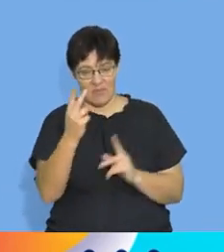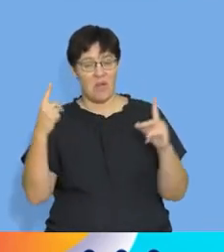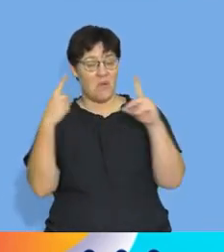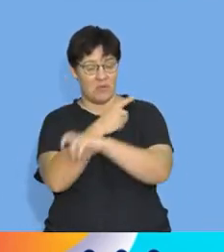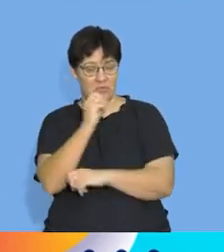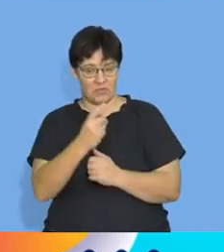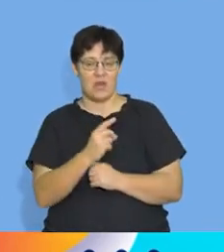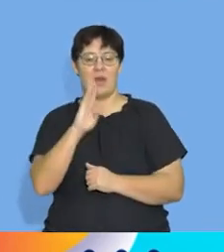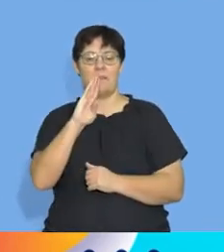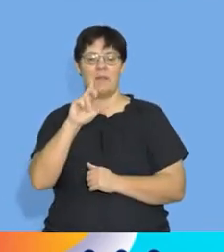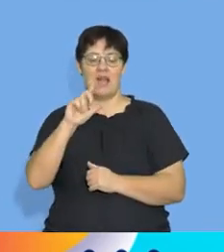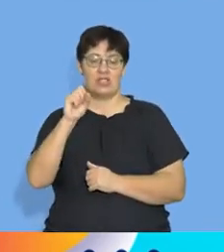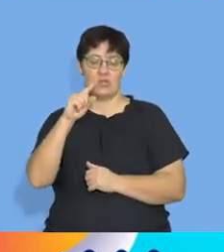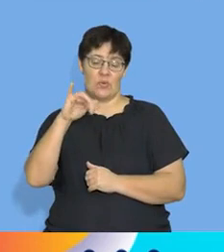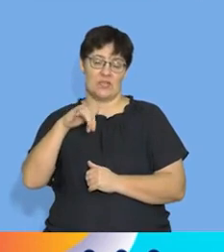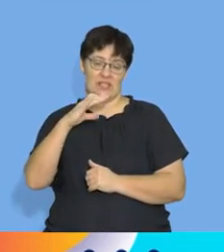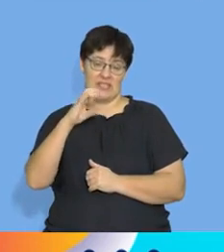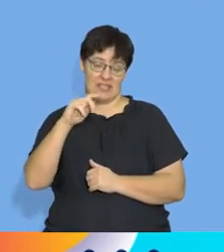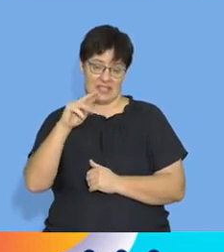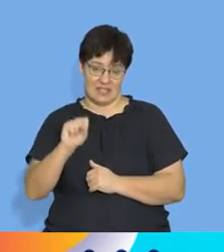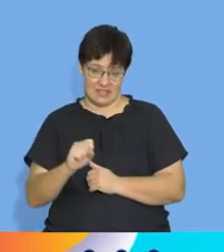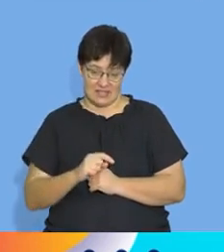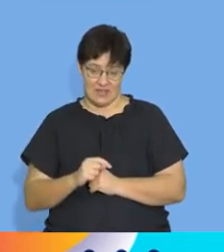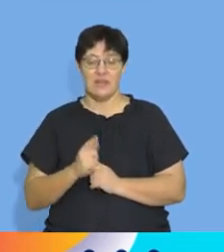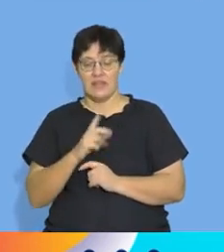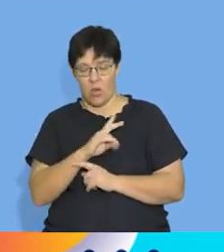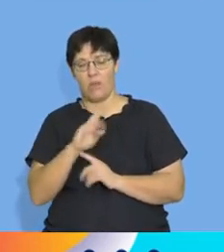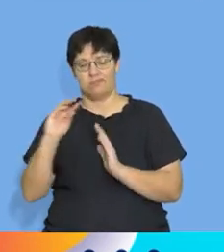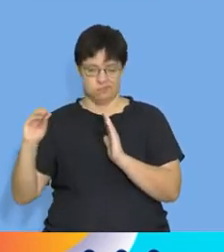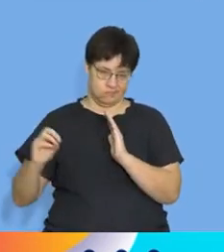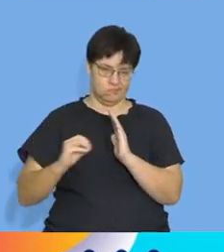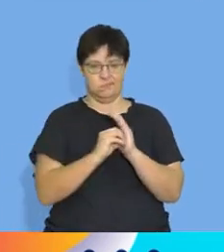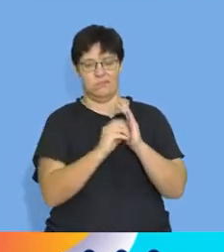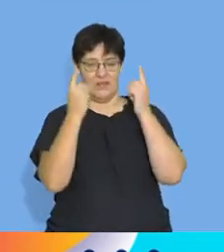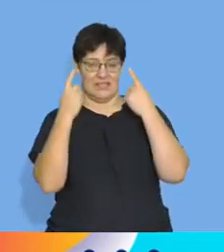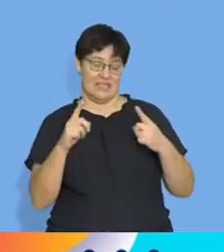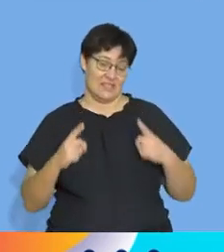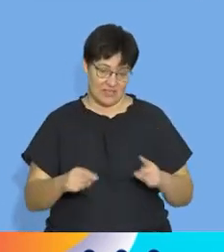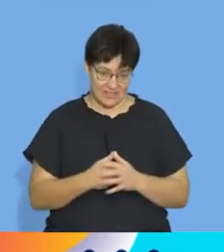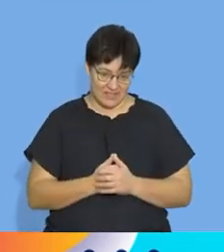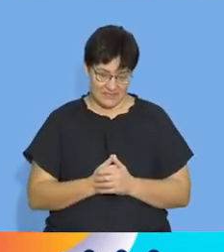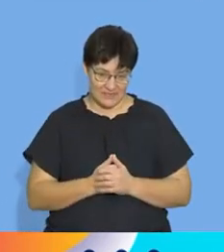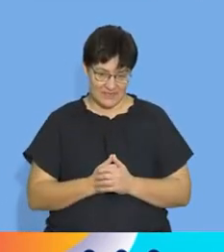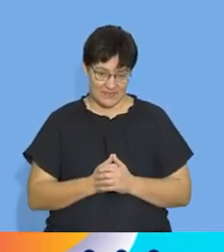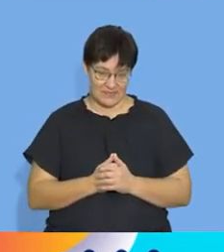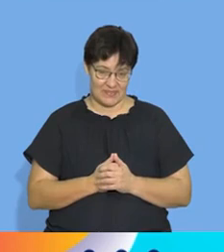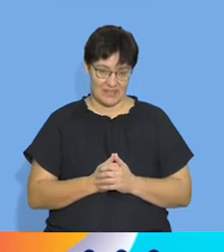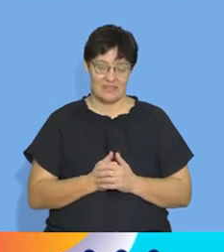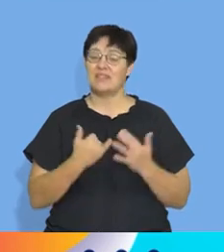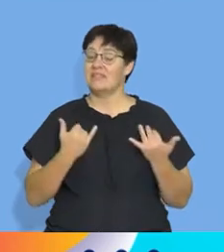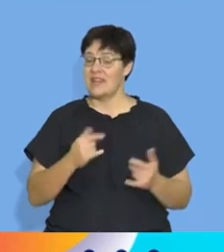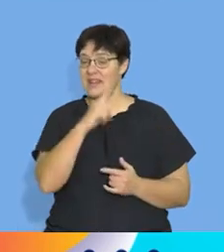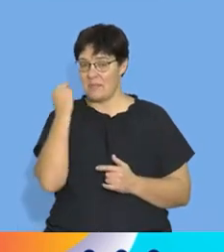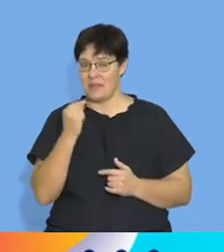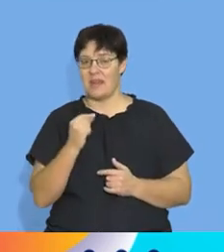to become a complex ball called the blastocyst. And now we've looked at the successful attachment of that blastocyst onto the